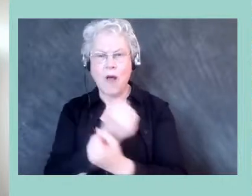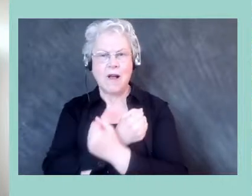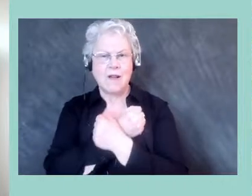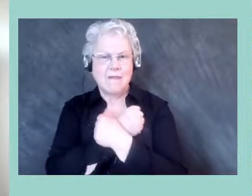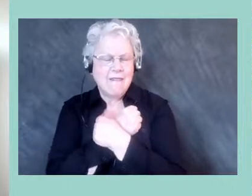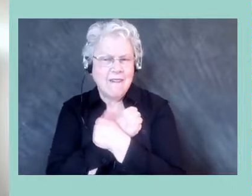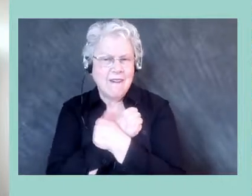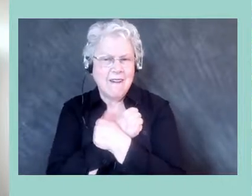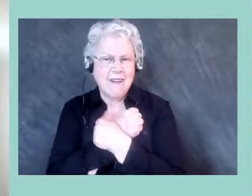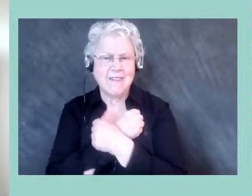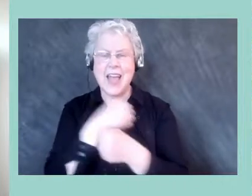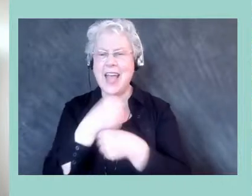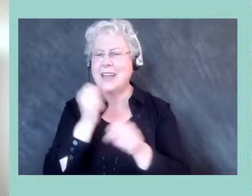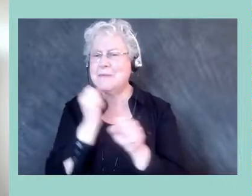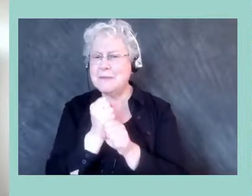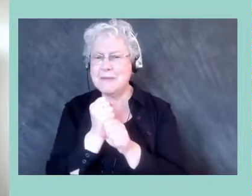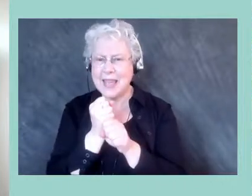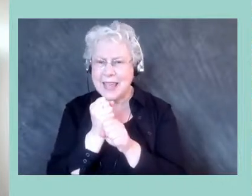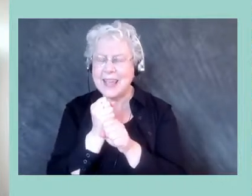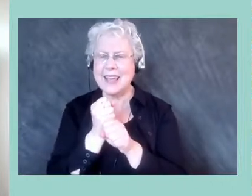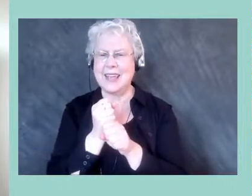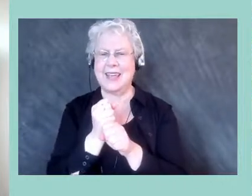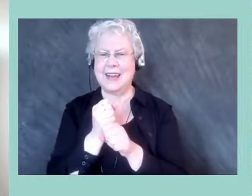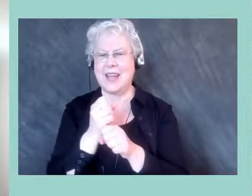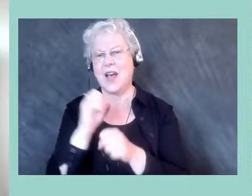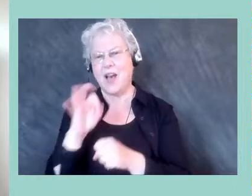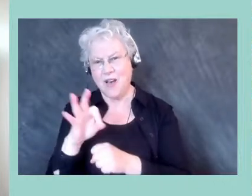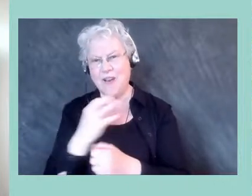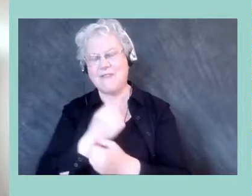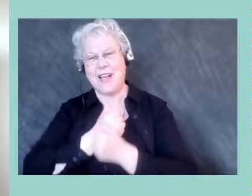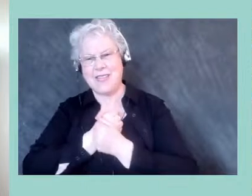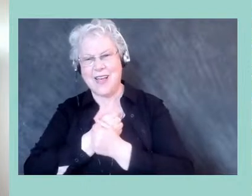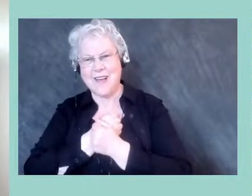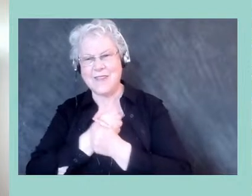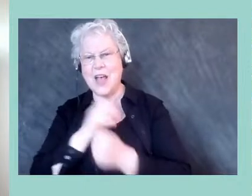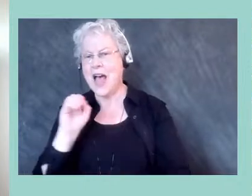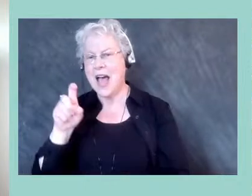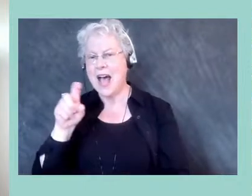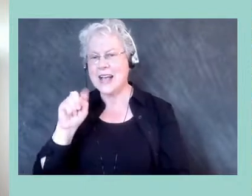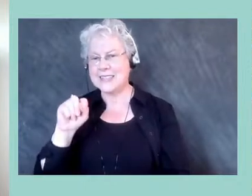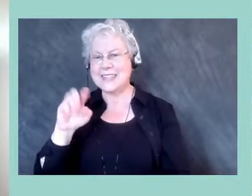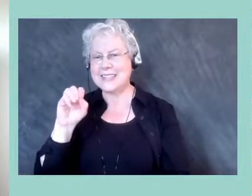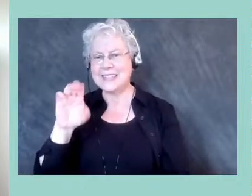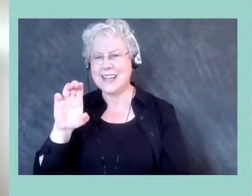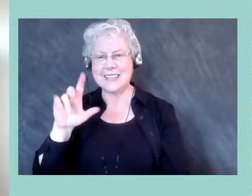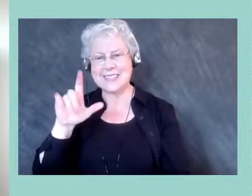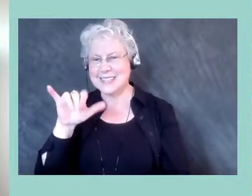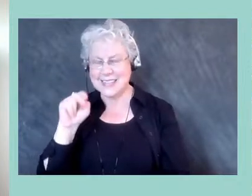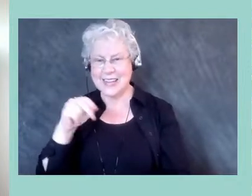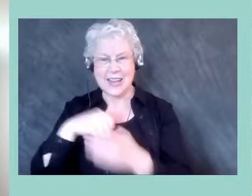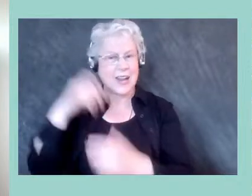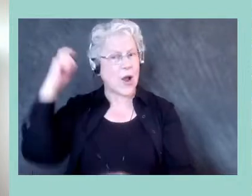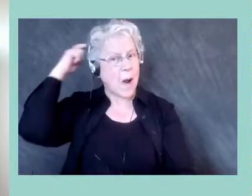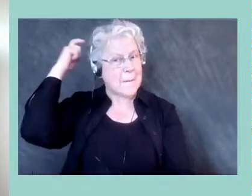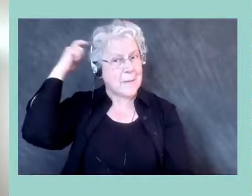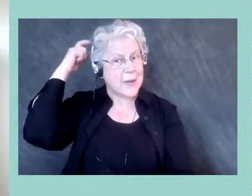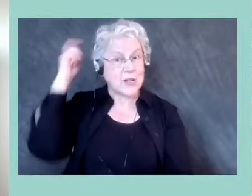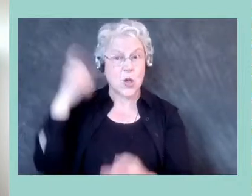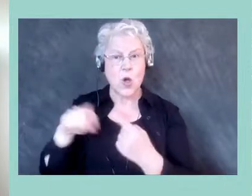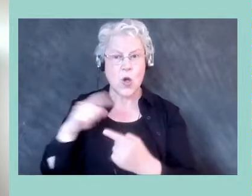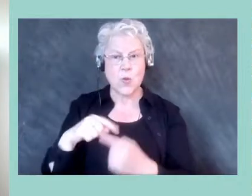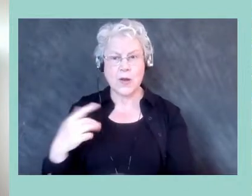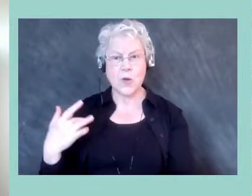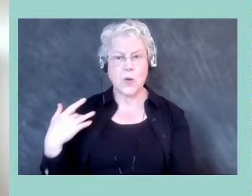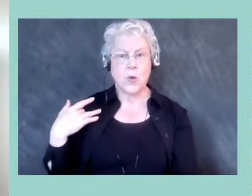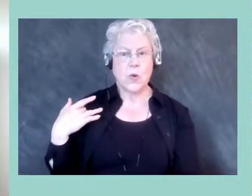of love. The oxytocin produced in our brains when we receive human touch, something we